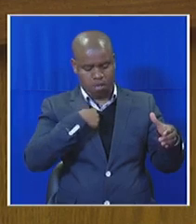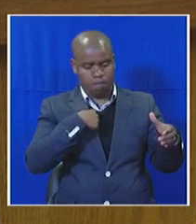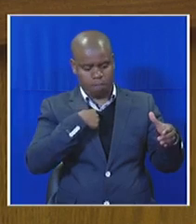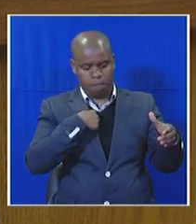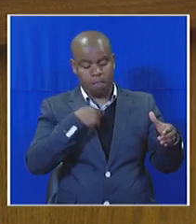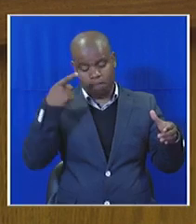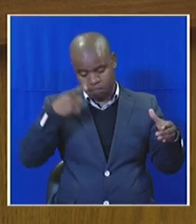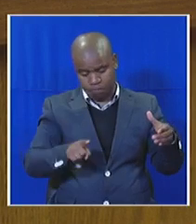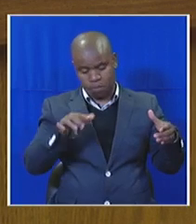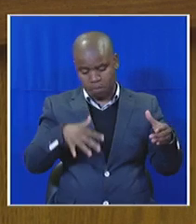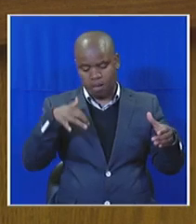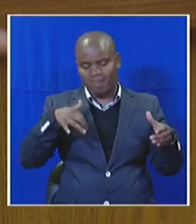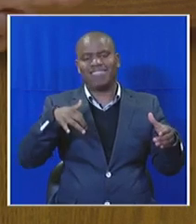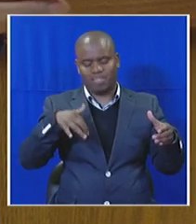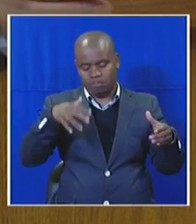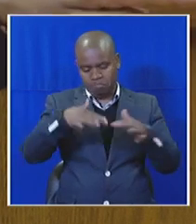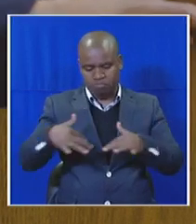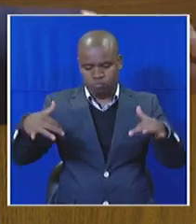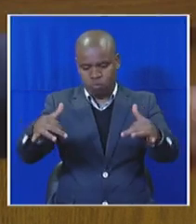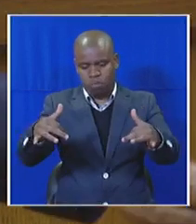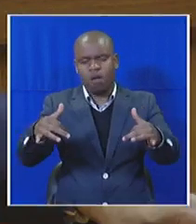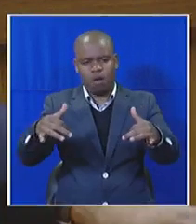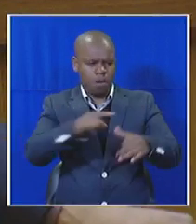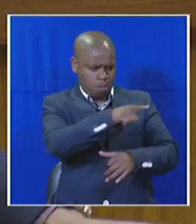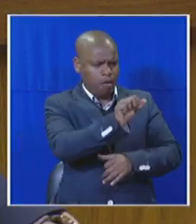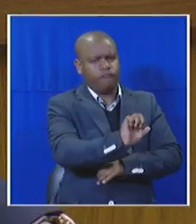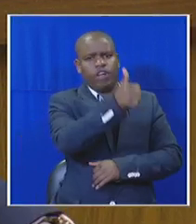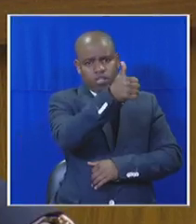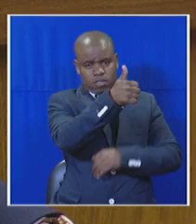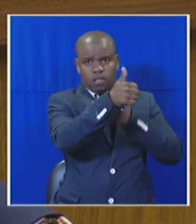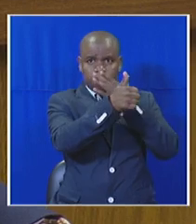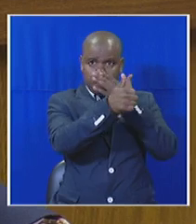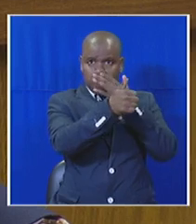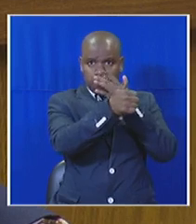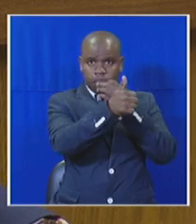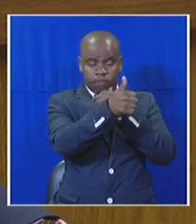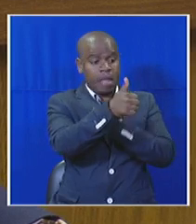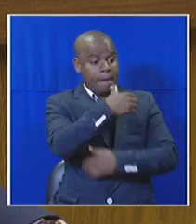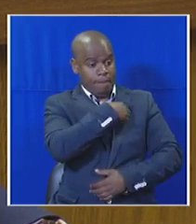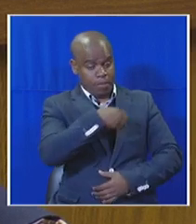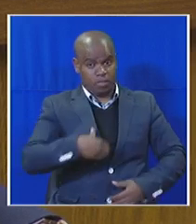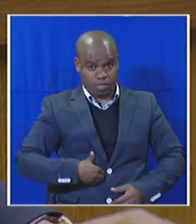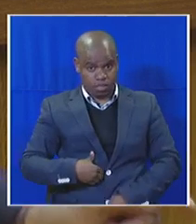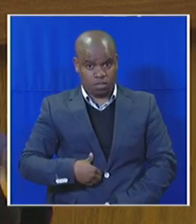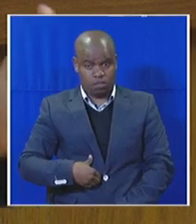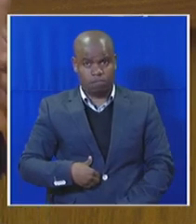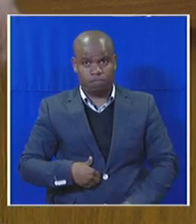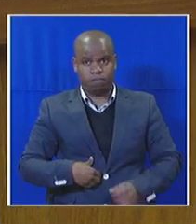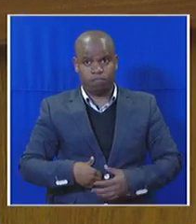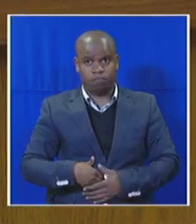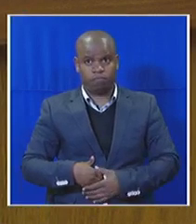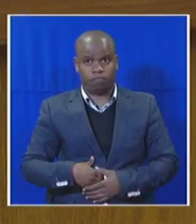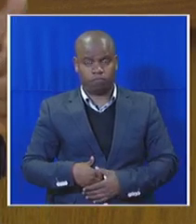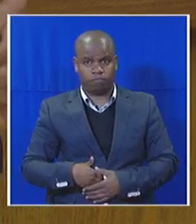house. I was elected first by the ANC as a president, and